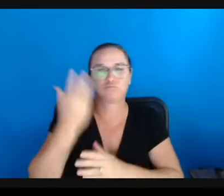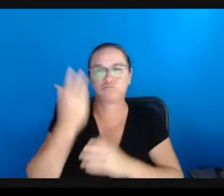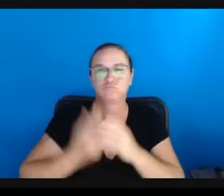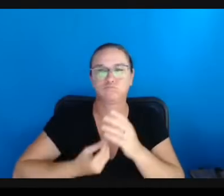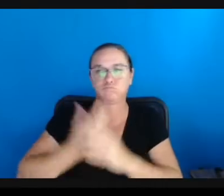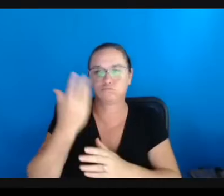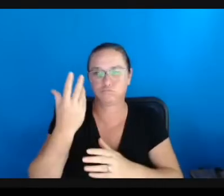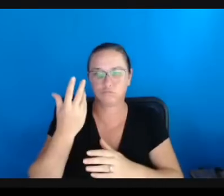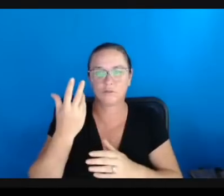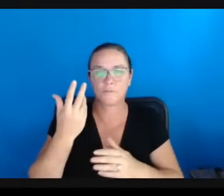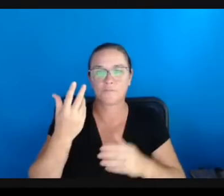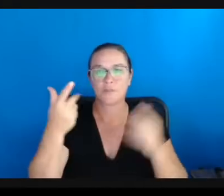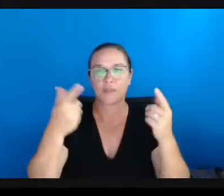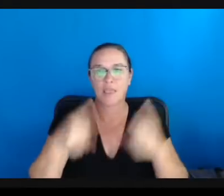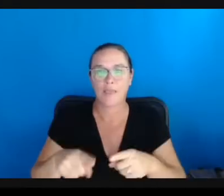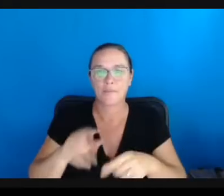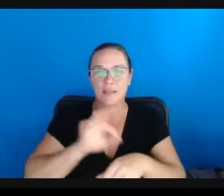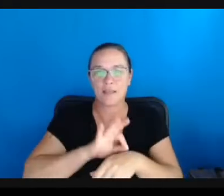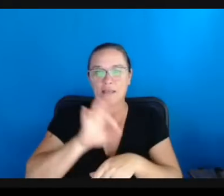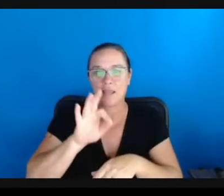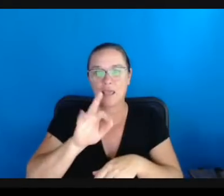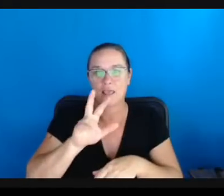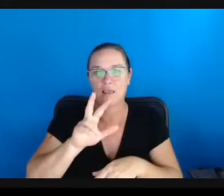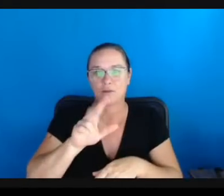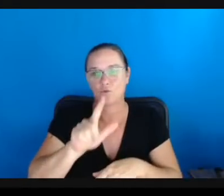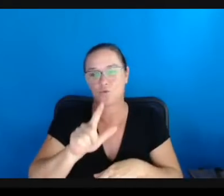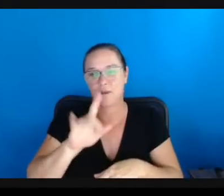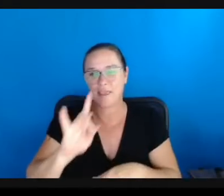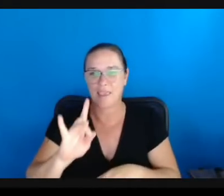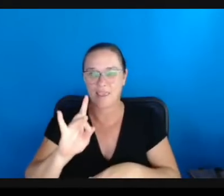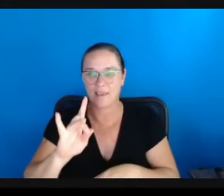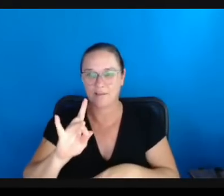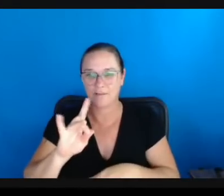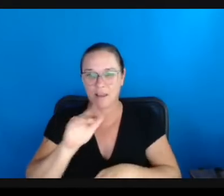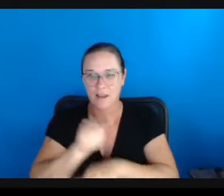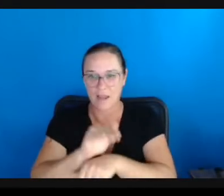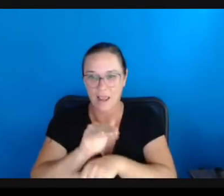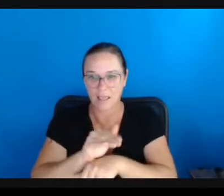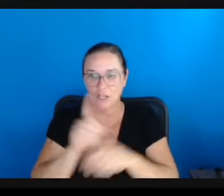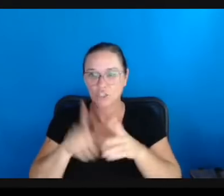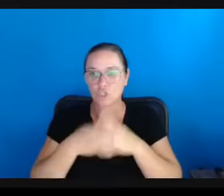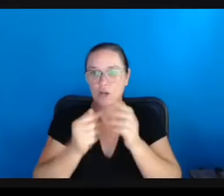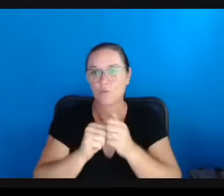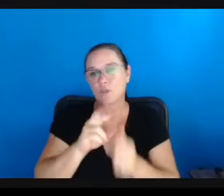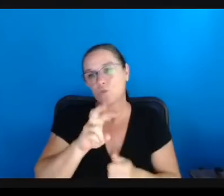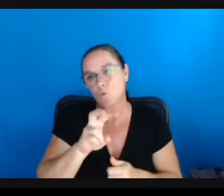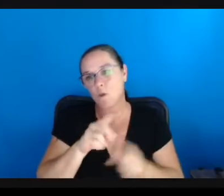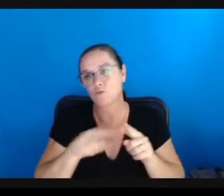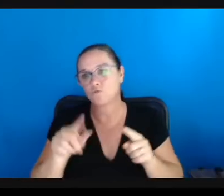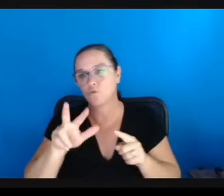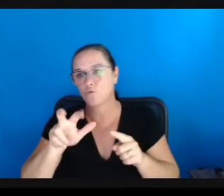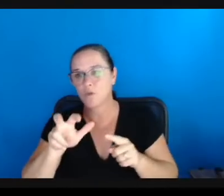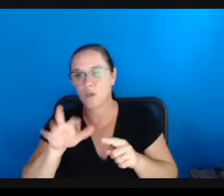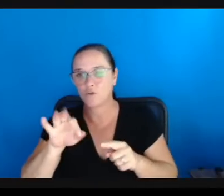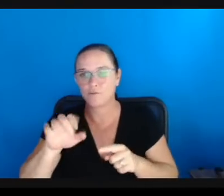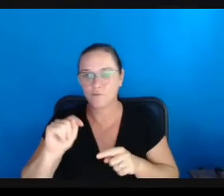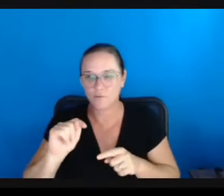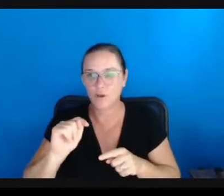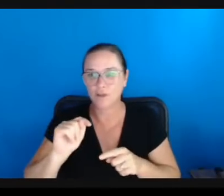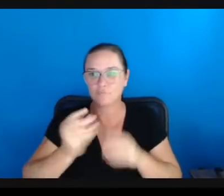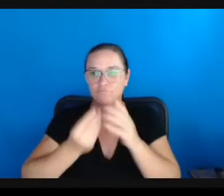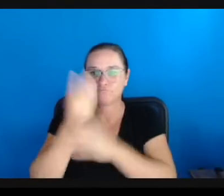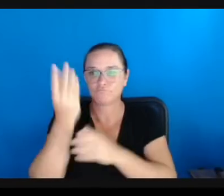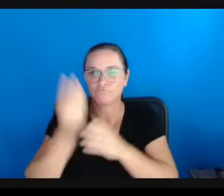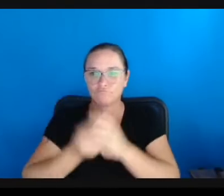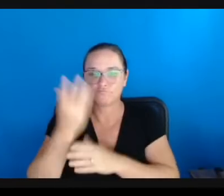19 at 9:28 p.m., beginning with 200 to 300 foot high fountains, 60 to 100 meter high fountains from the